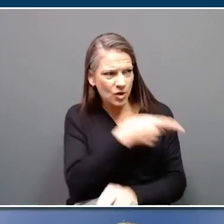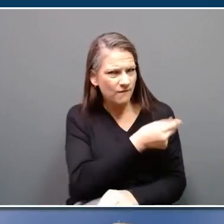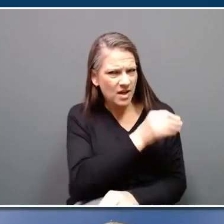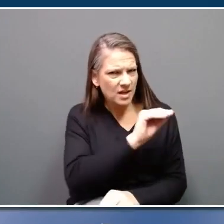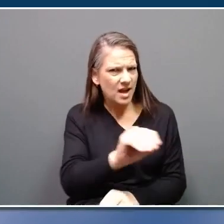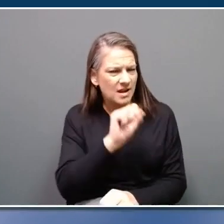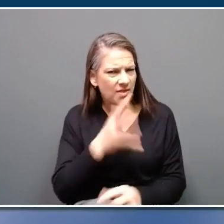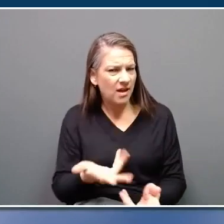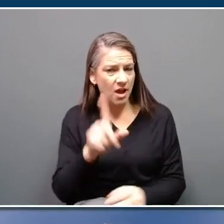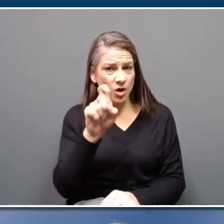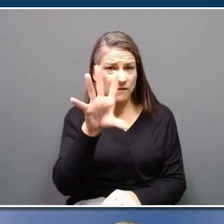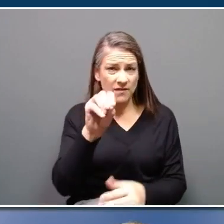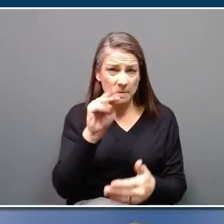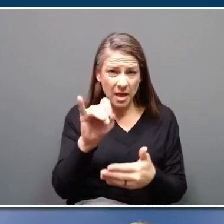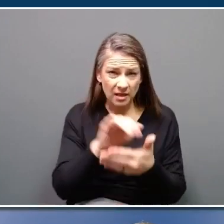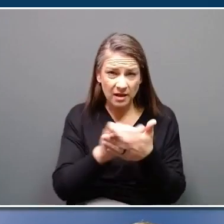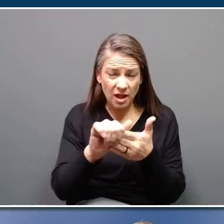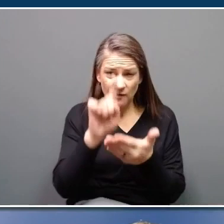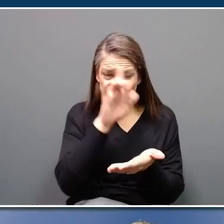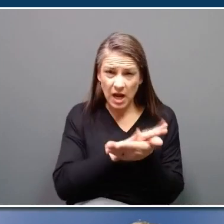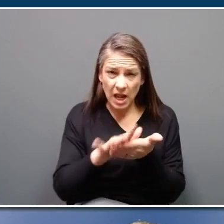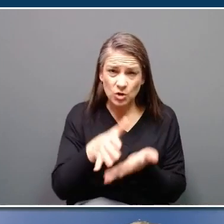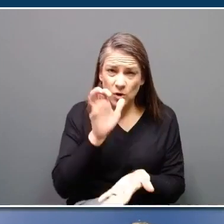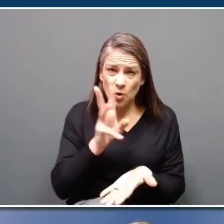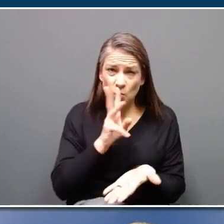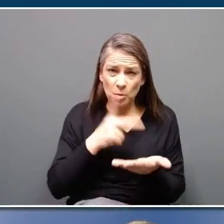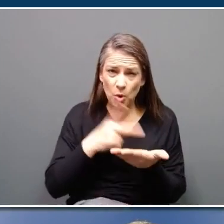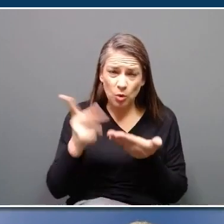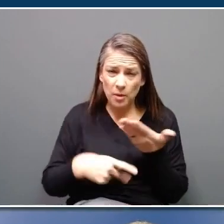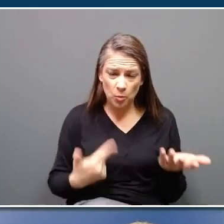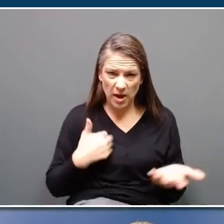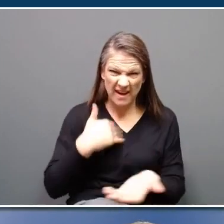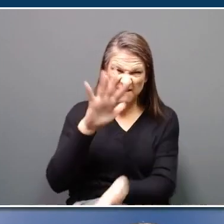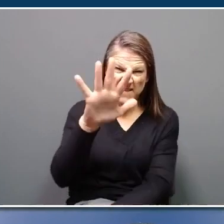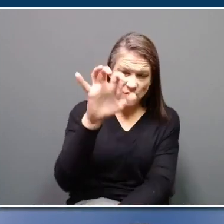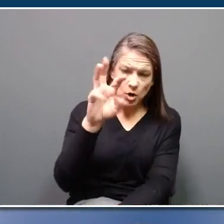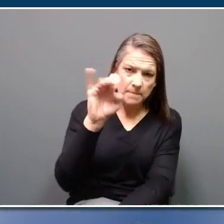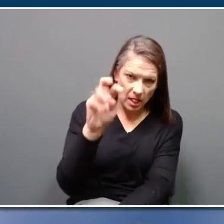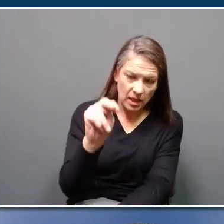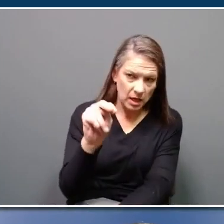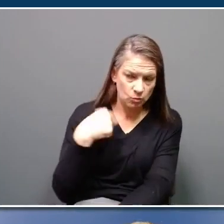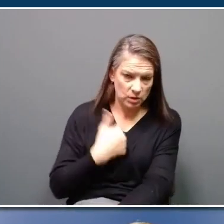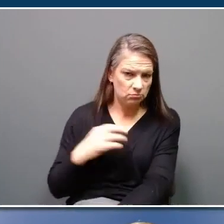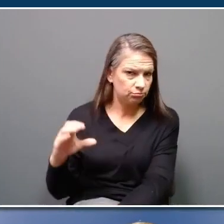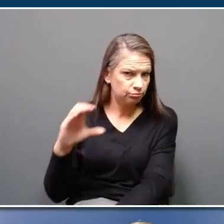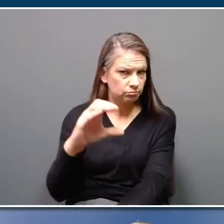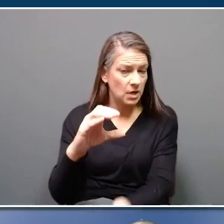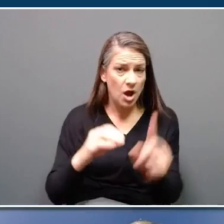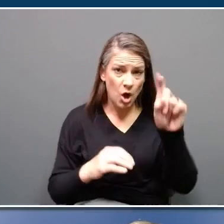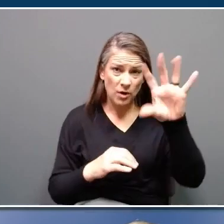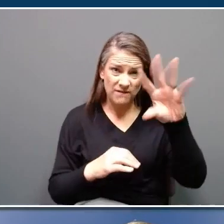$150 million in for clean drinking water programs. We had $500 million. I will tell you the 150 figure they